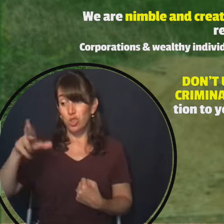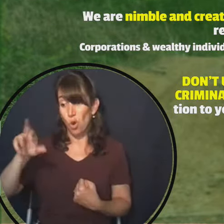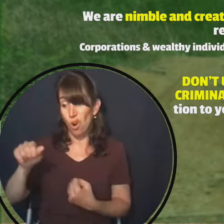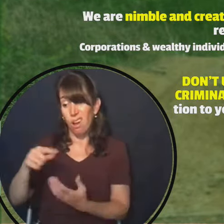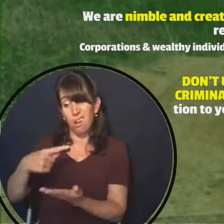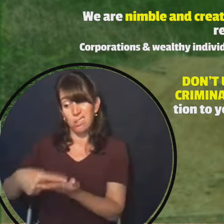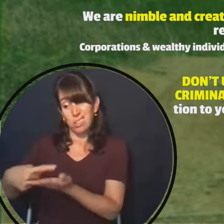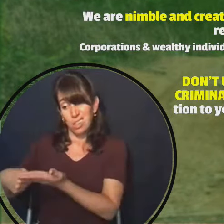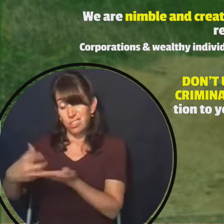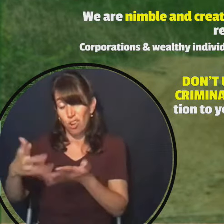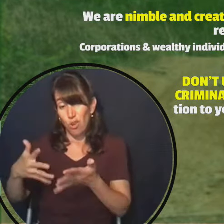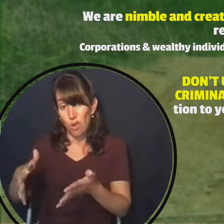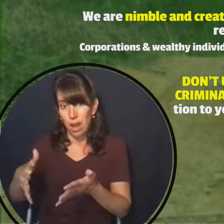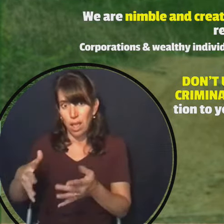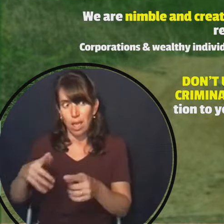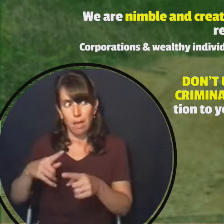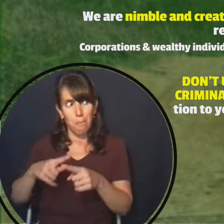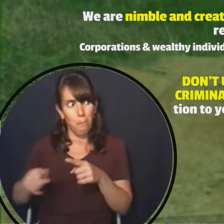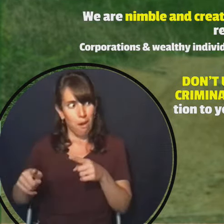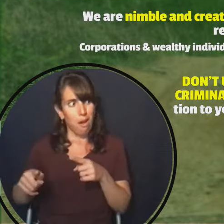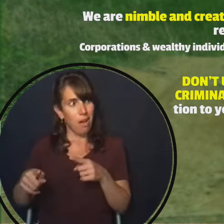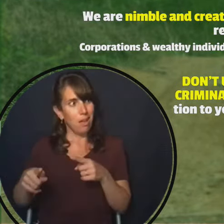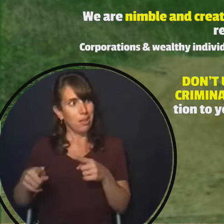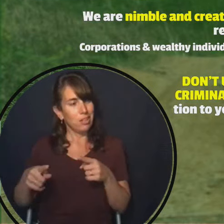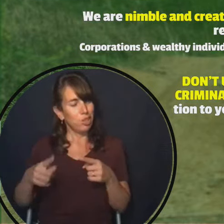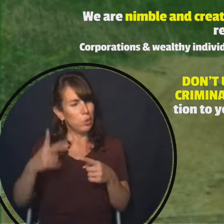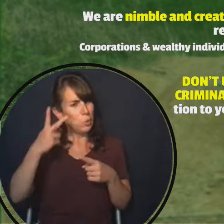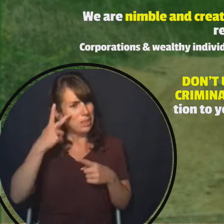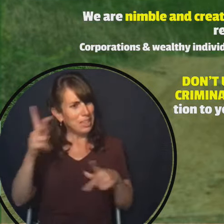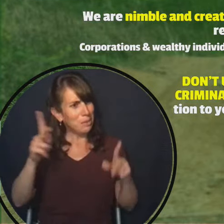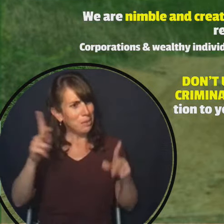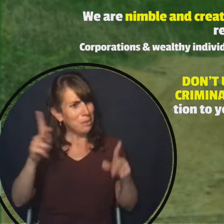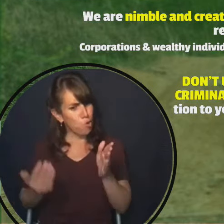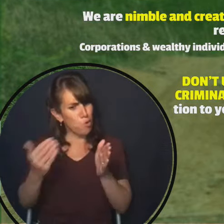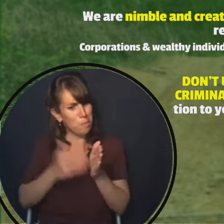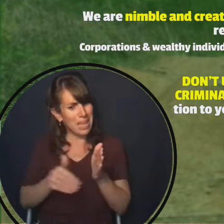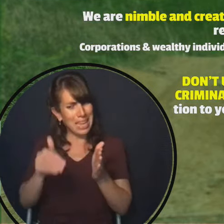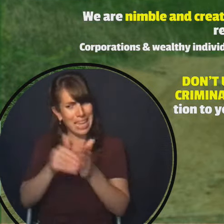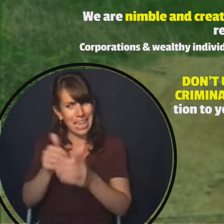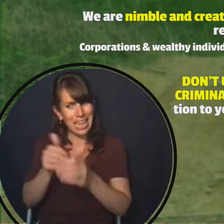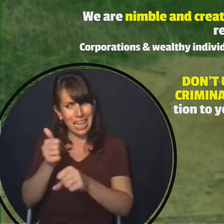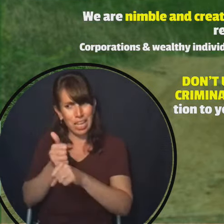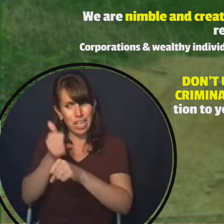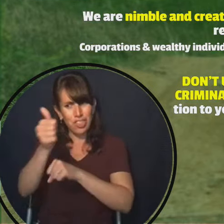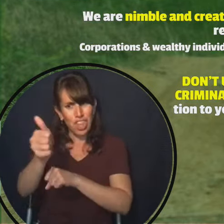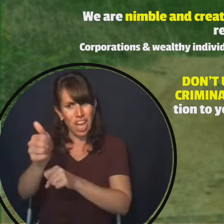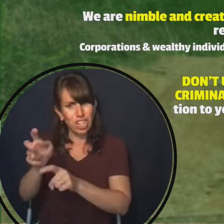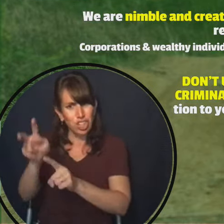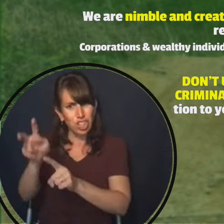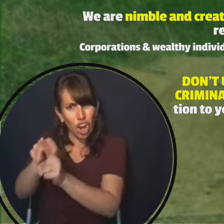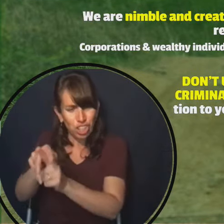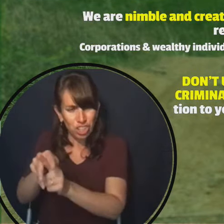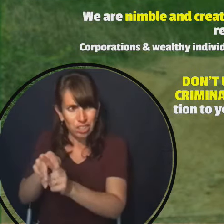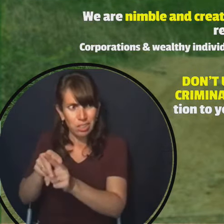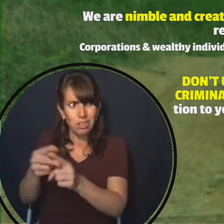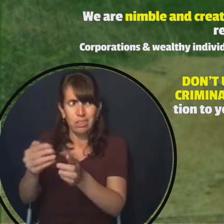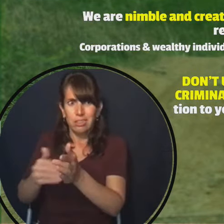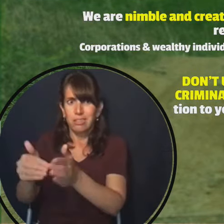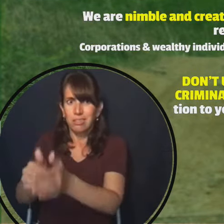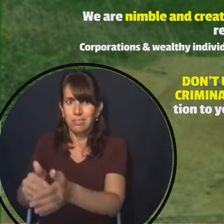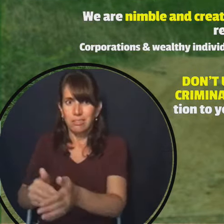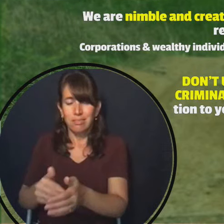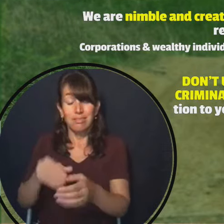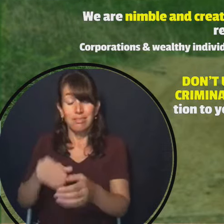people repeat the charges and kind of like, oh, did that happen? Right? And we've seen that a lot in 2020 in the uprising, where if domestic